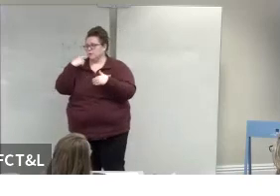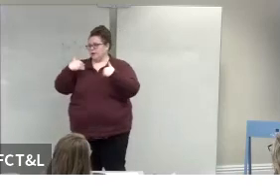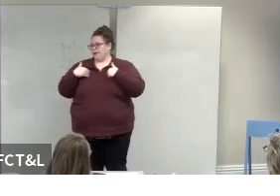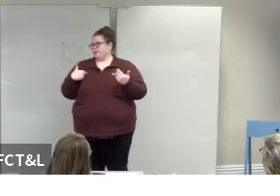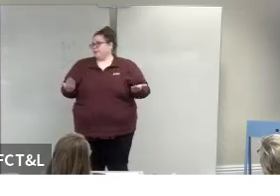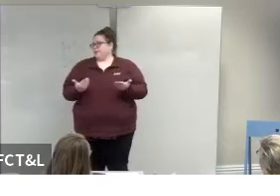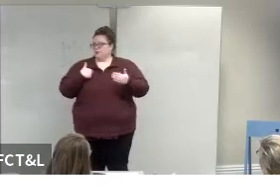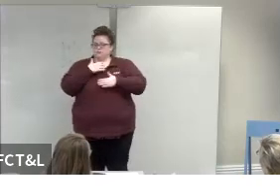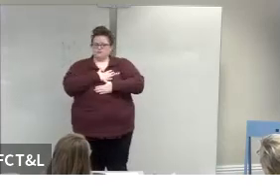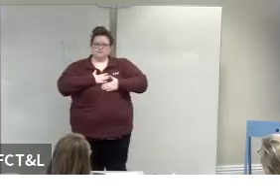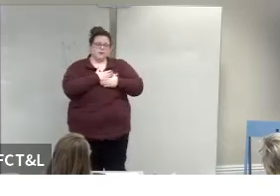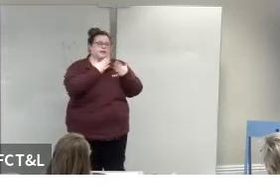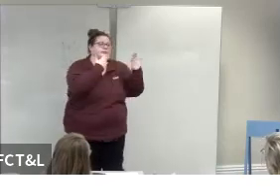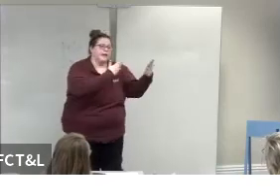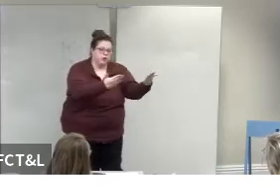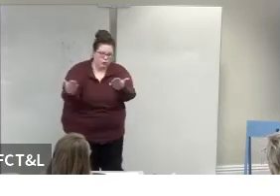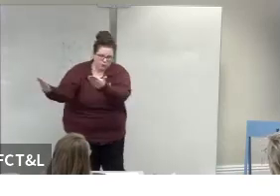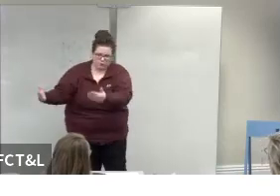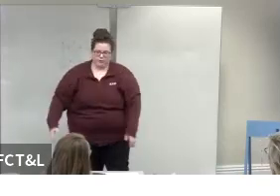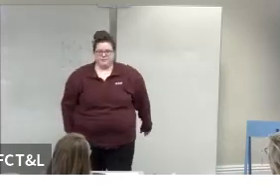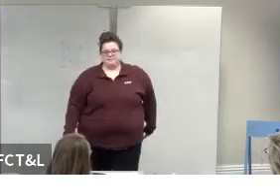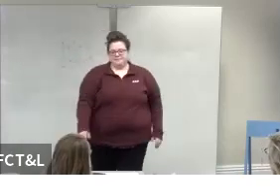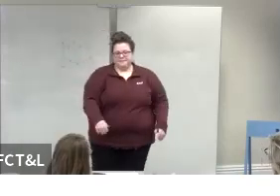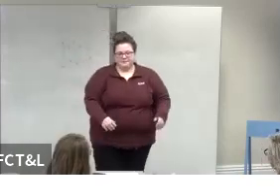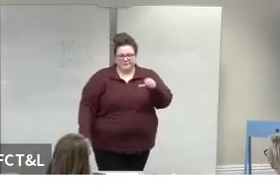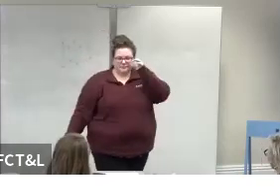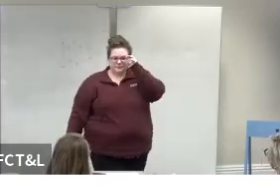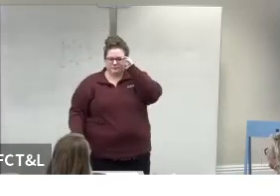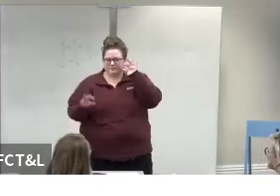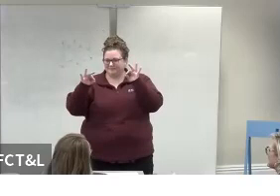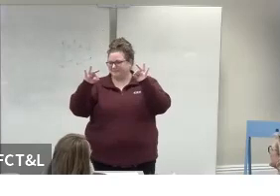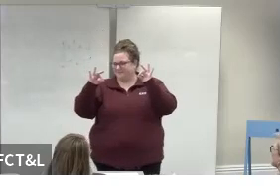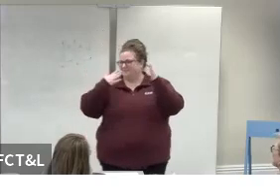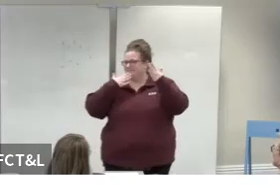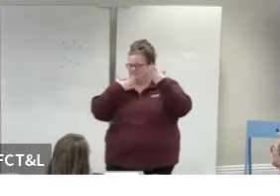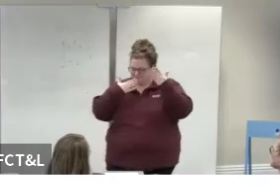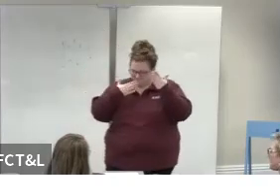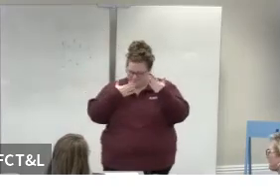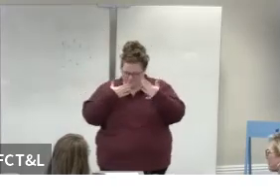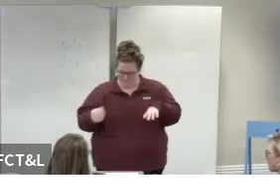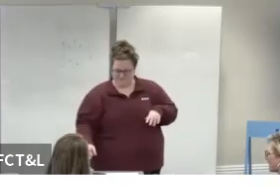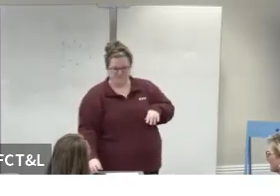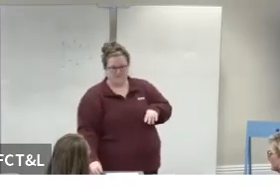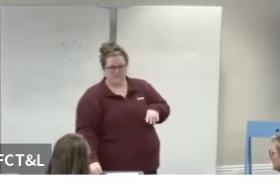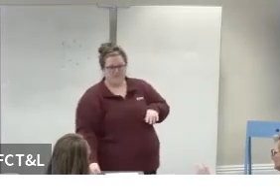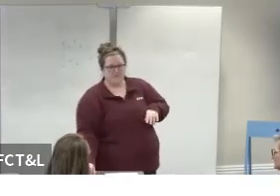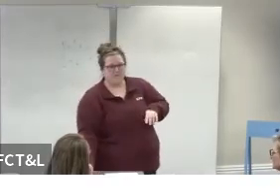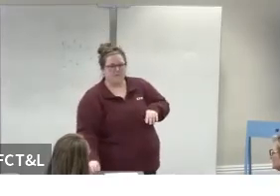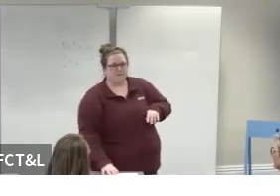help you out. So thank you guys for inviting me and having me here. I appreciate it. Thank you. Thank you.